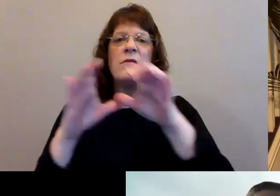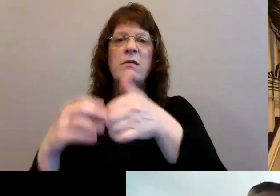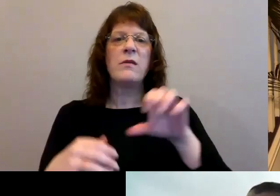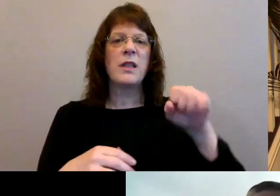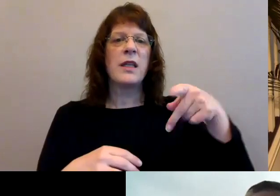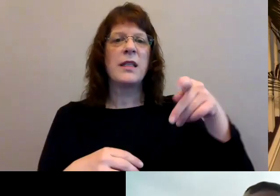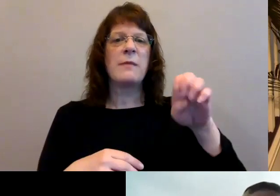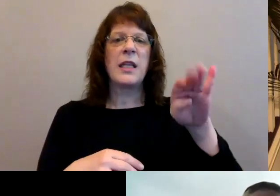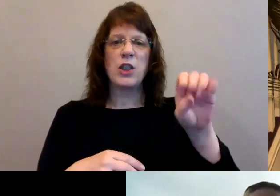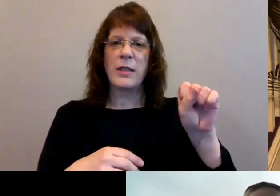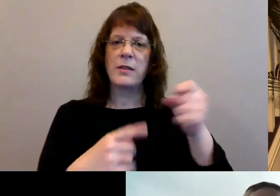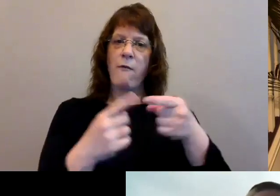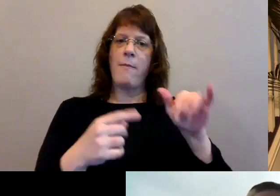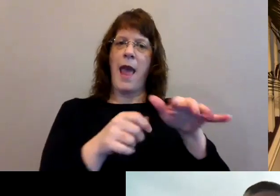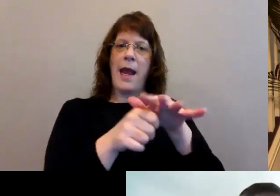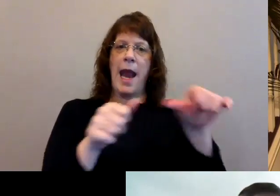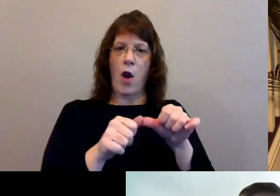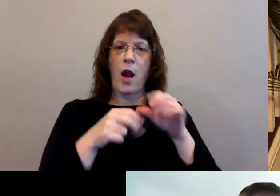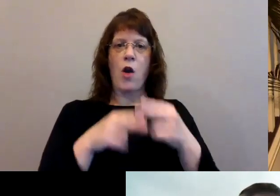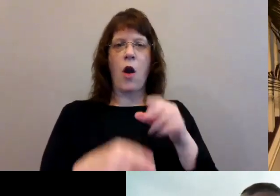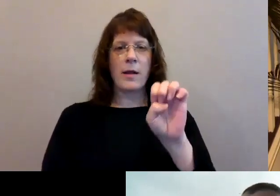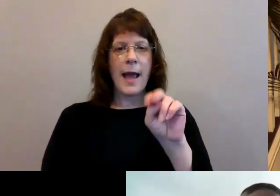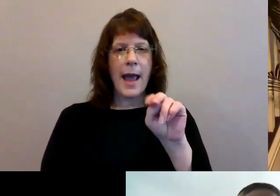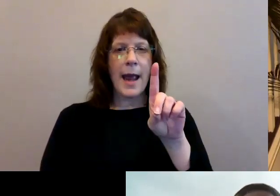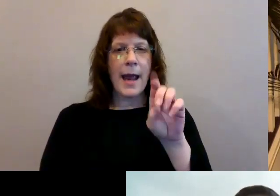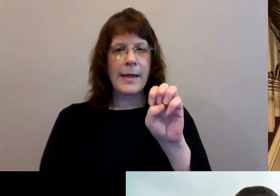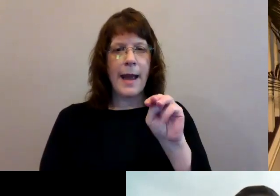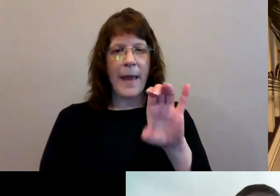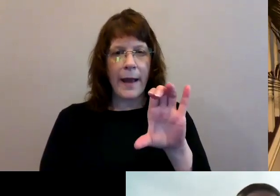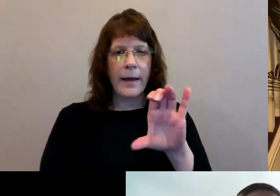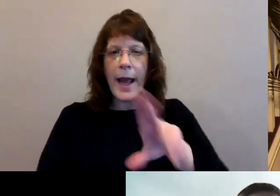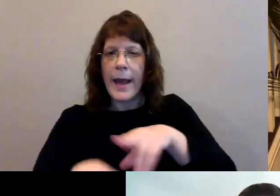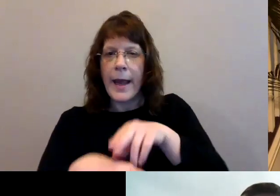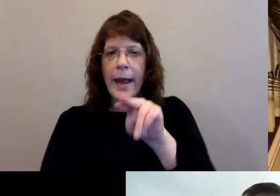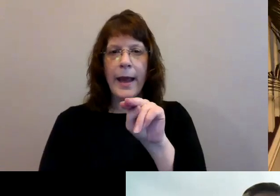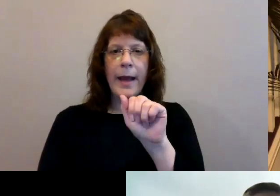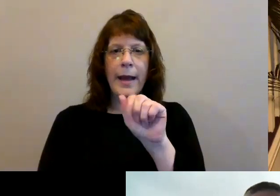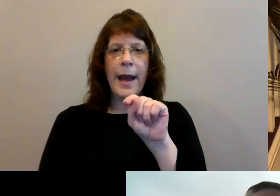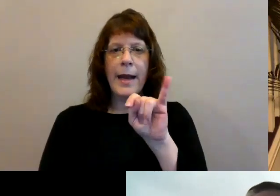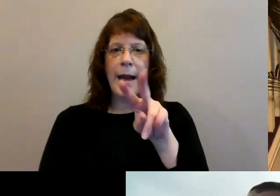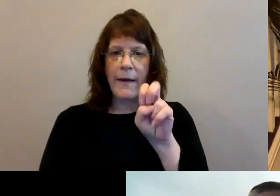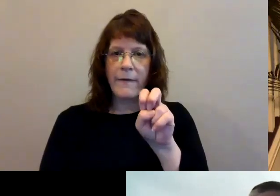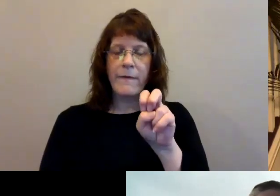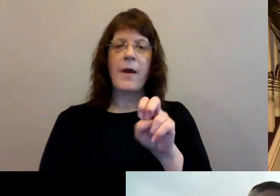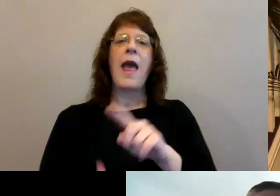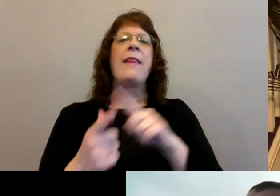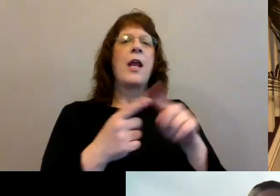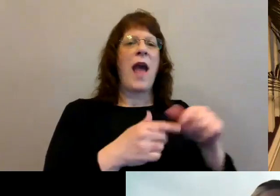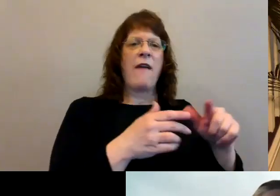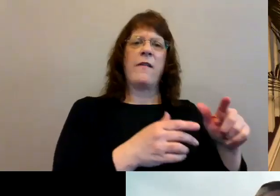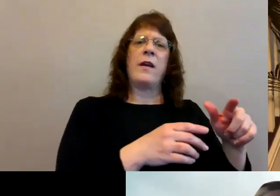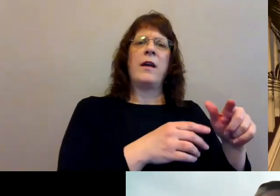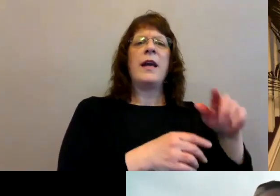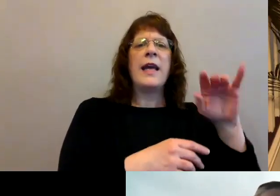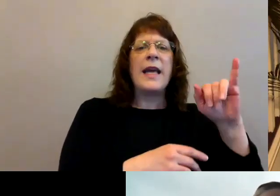where you're at. And so those are called endemic or native. And you have the invasive or the introduced species. So those are species that have been